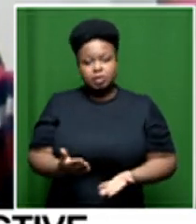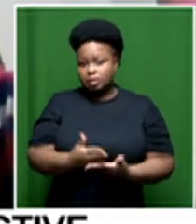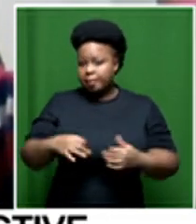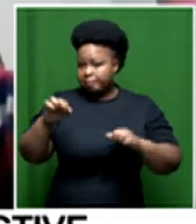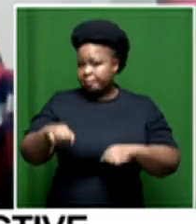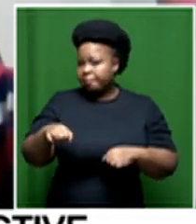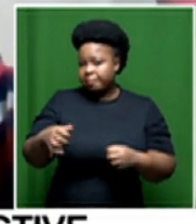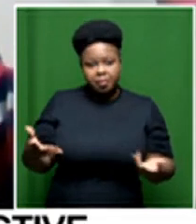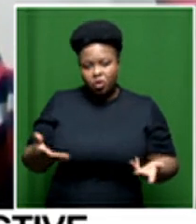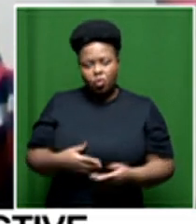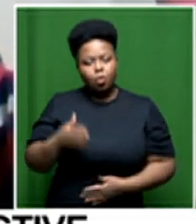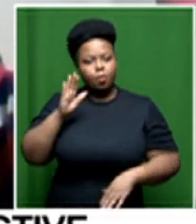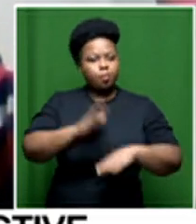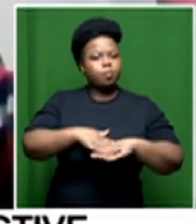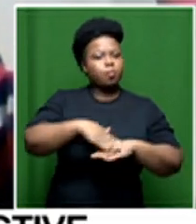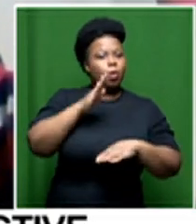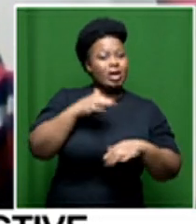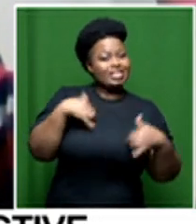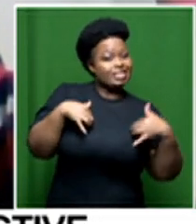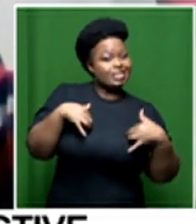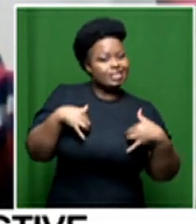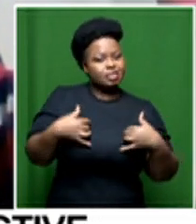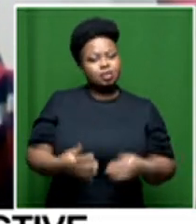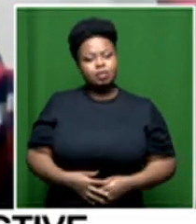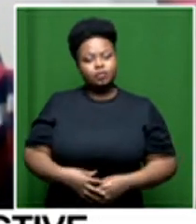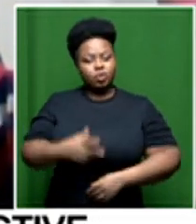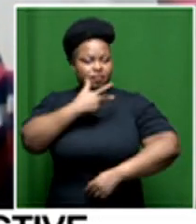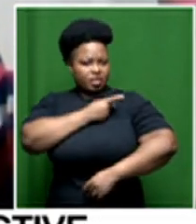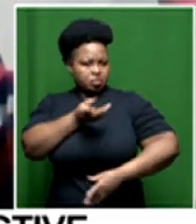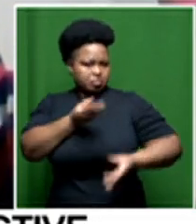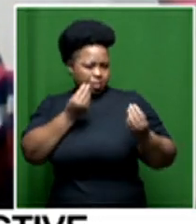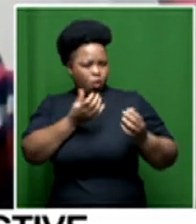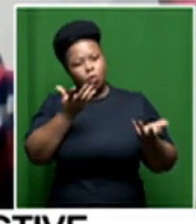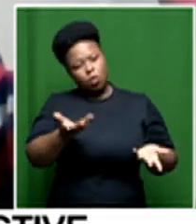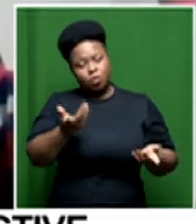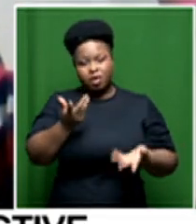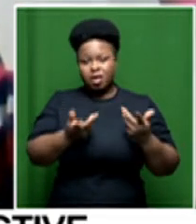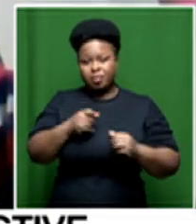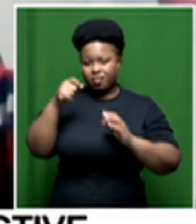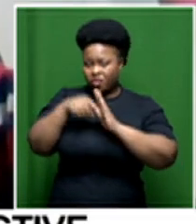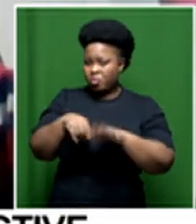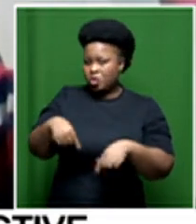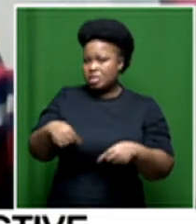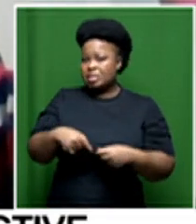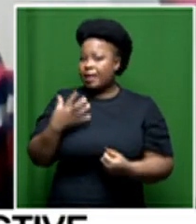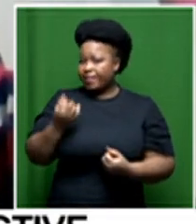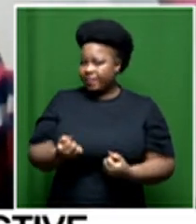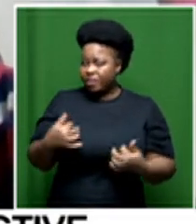you finding that there are more excited to receive the vaccine, or are there a lot that are very, very